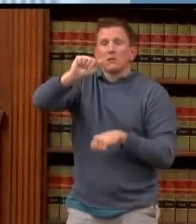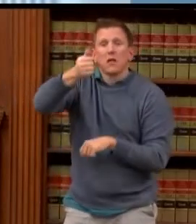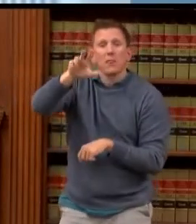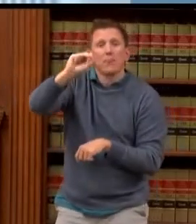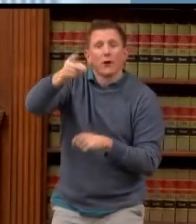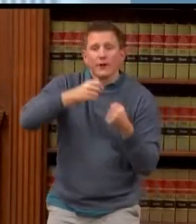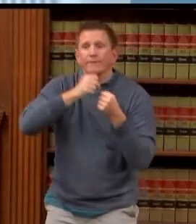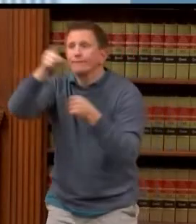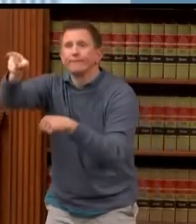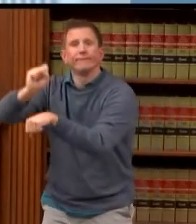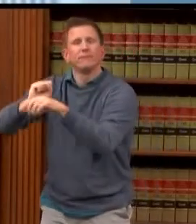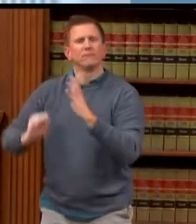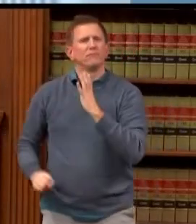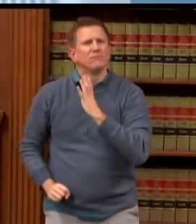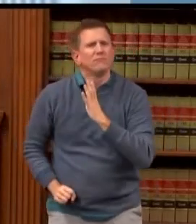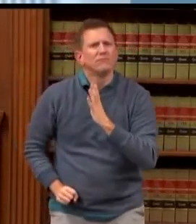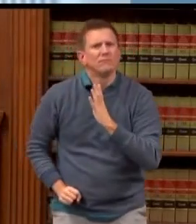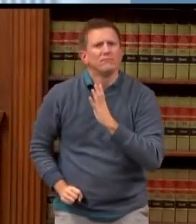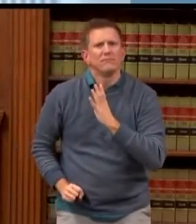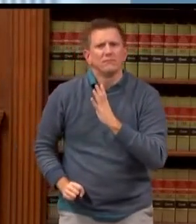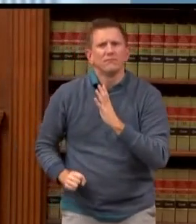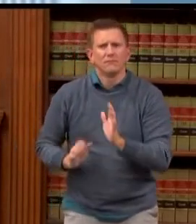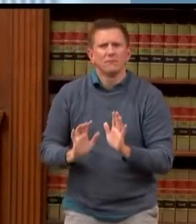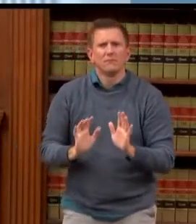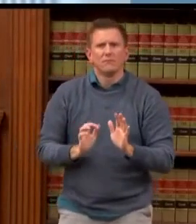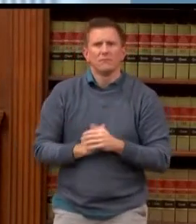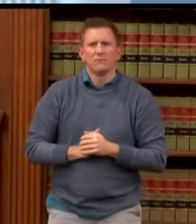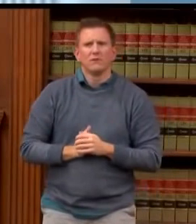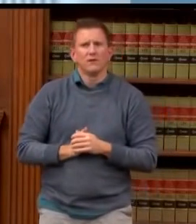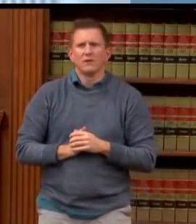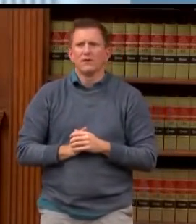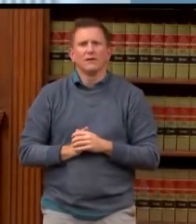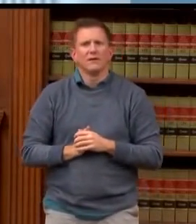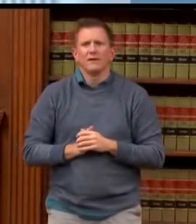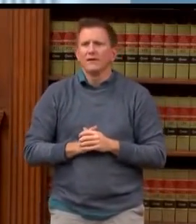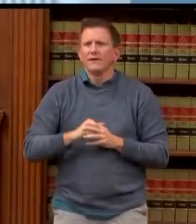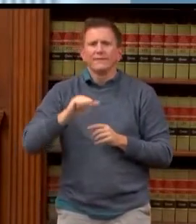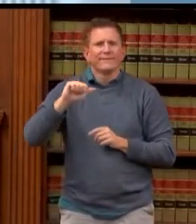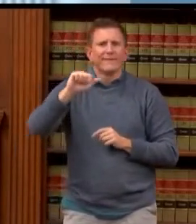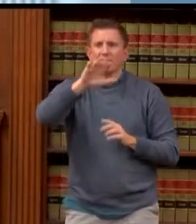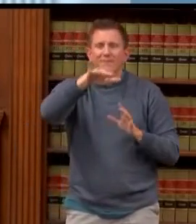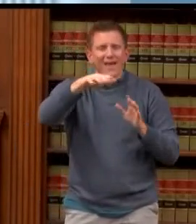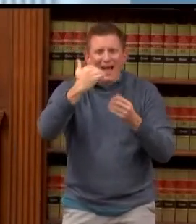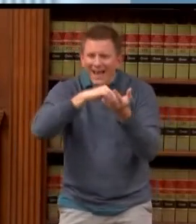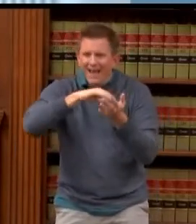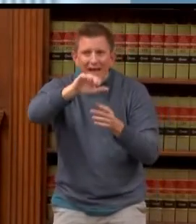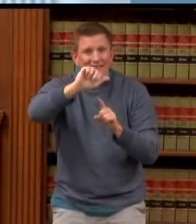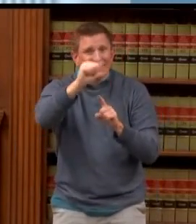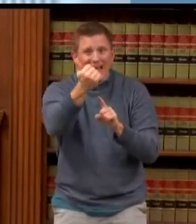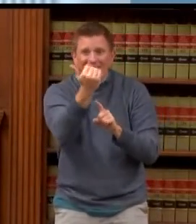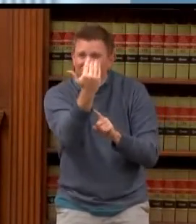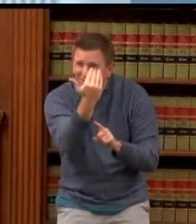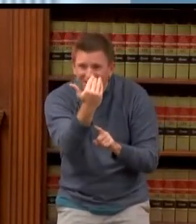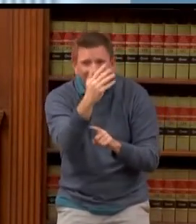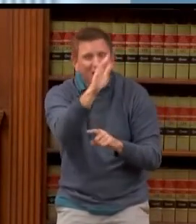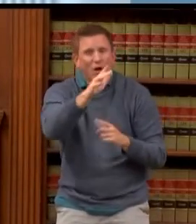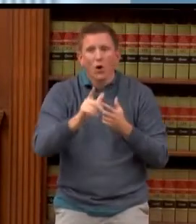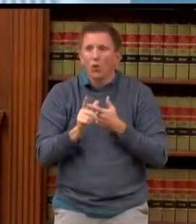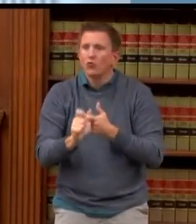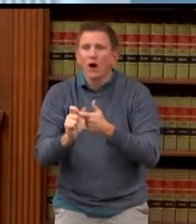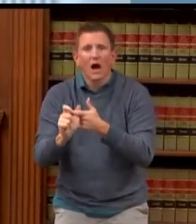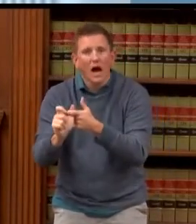10 p.m. or 10:15 run, that would be a concern. That would be something enforceable. That's not what we're talking about in this